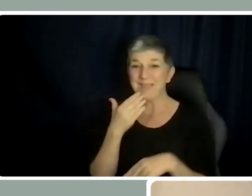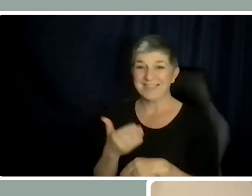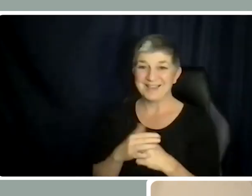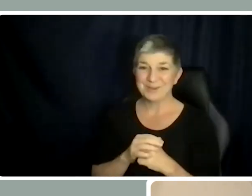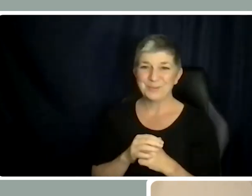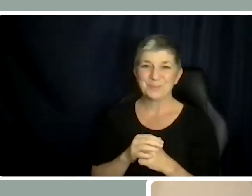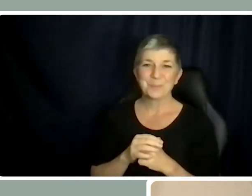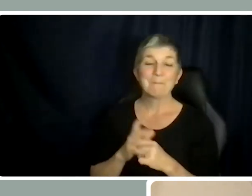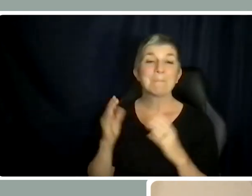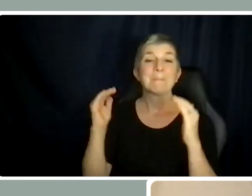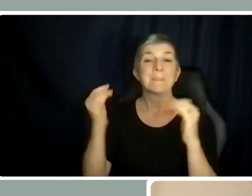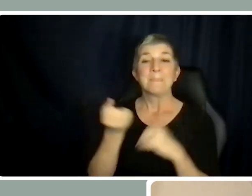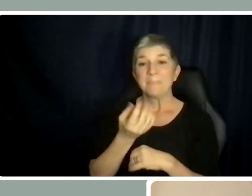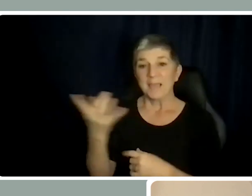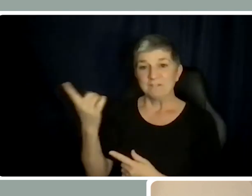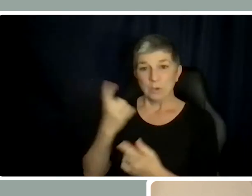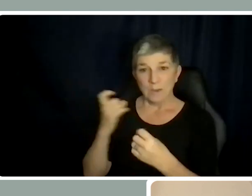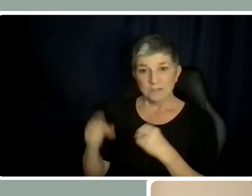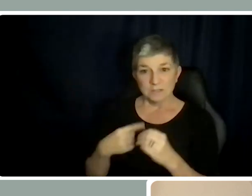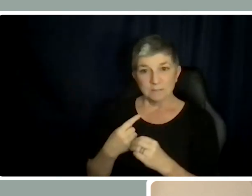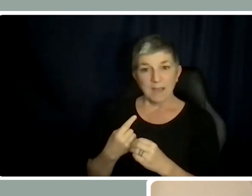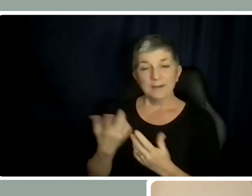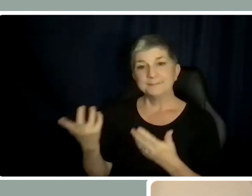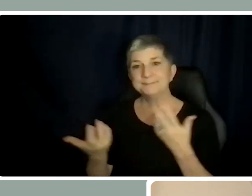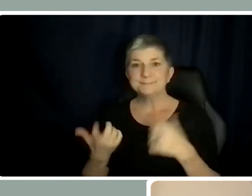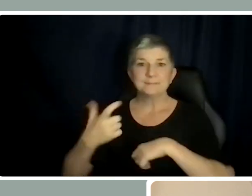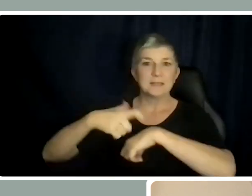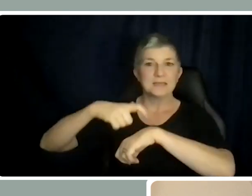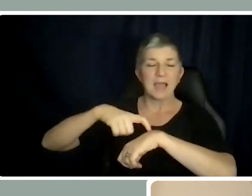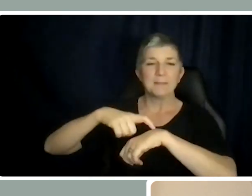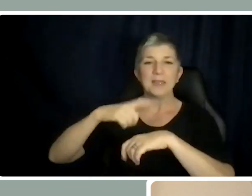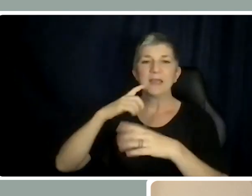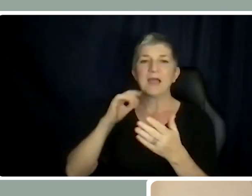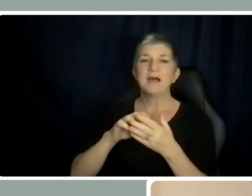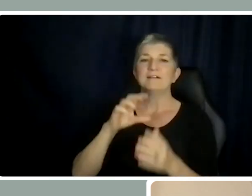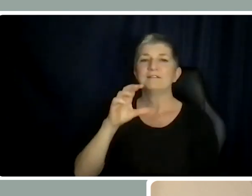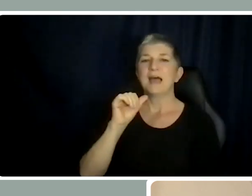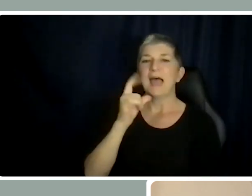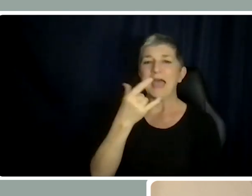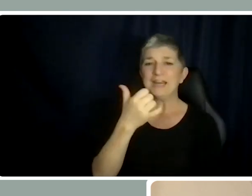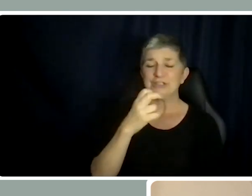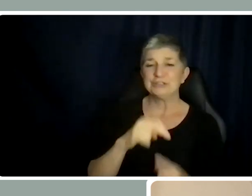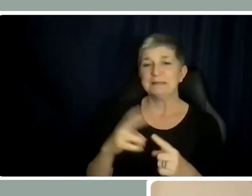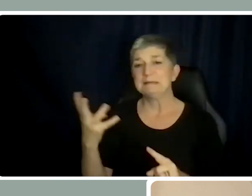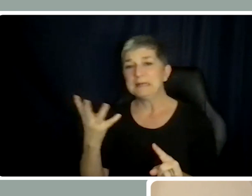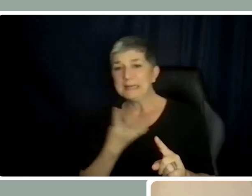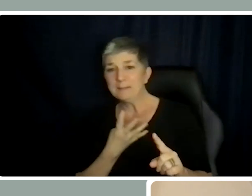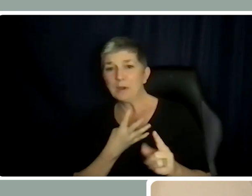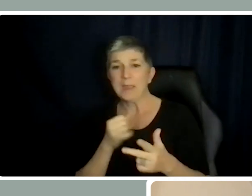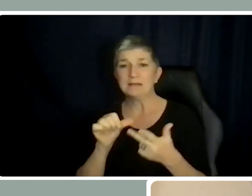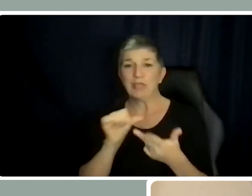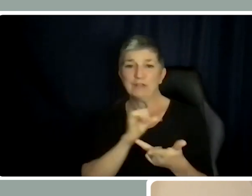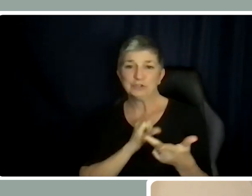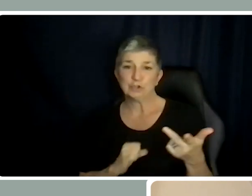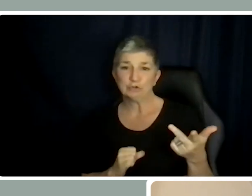you. So there's a couple of questions about sort of the timing of, do you do adjuvant chemotherapy or surgery? So the